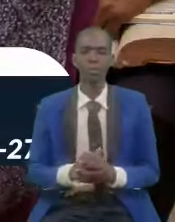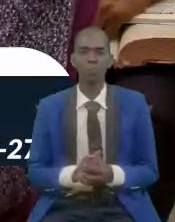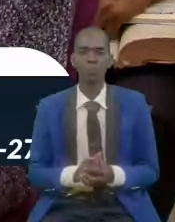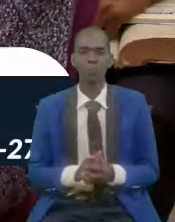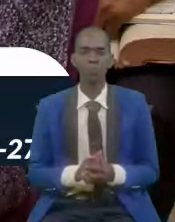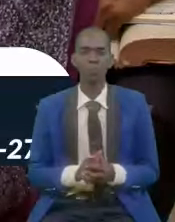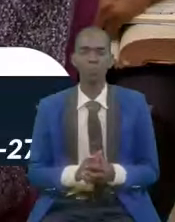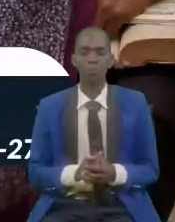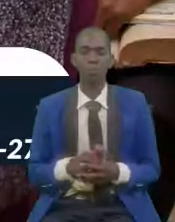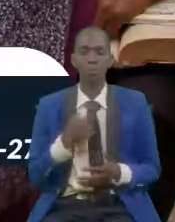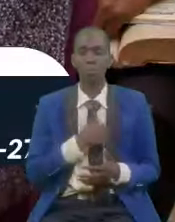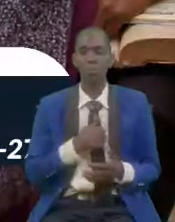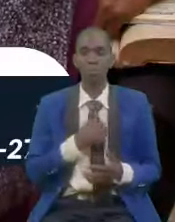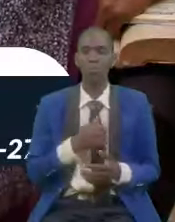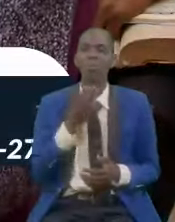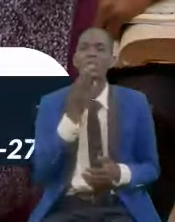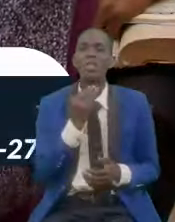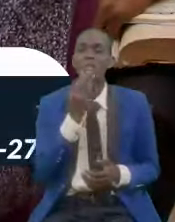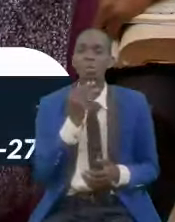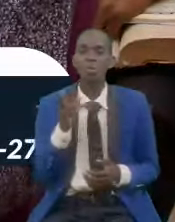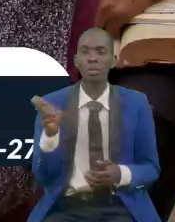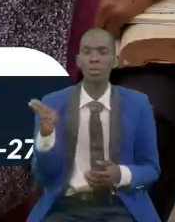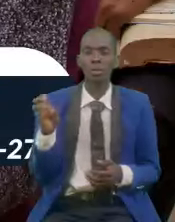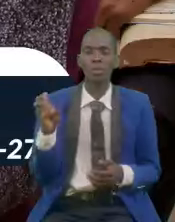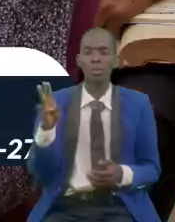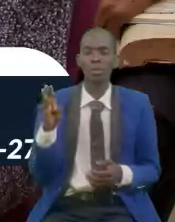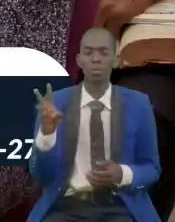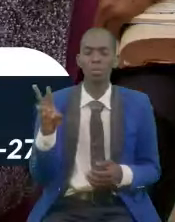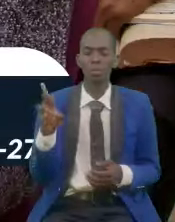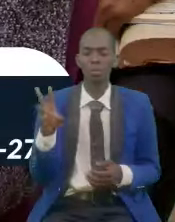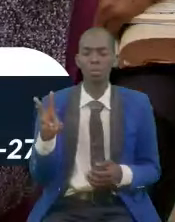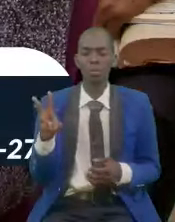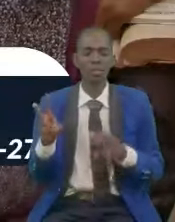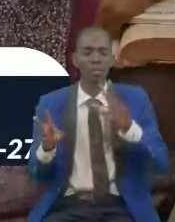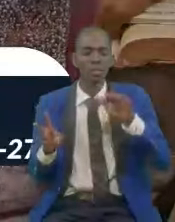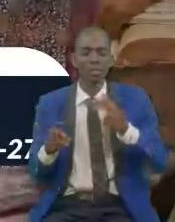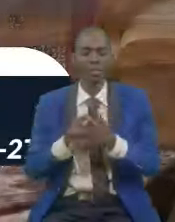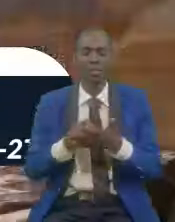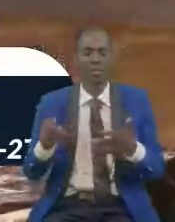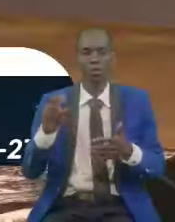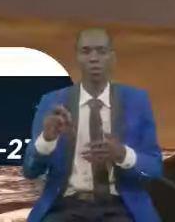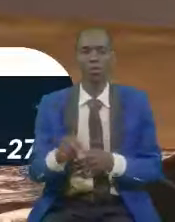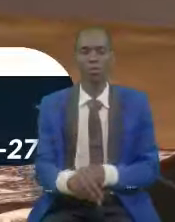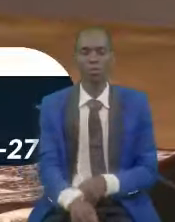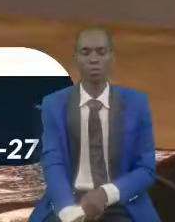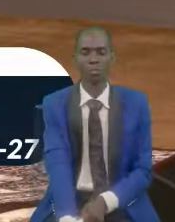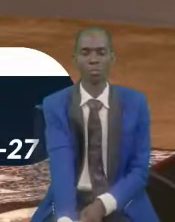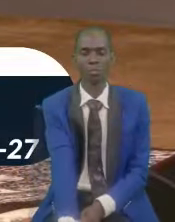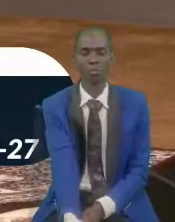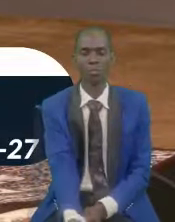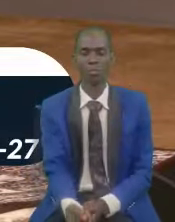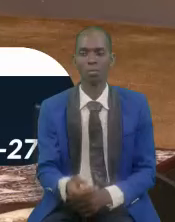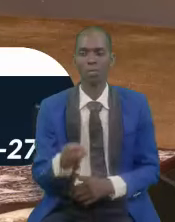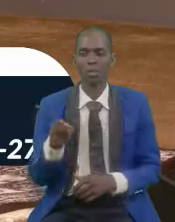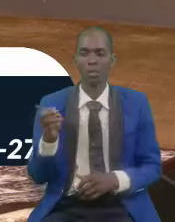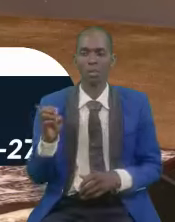Hebrews chapter 13. Sorry. Hebrews chapter 13. I'm reading from verse 12. In Hebrews chapter